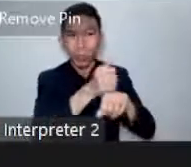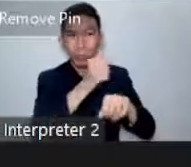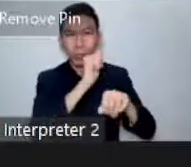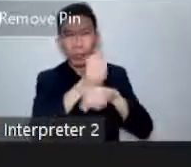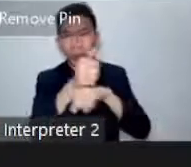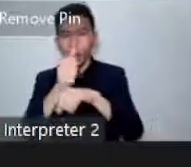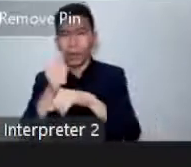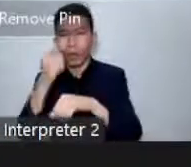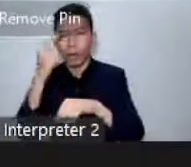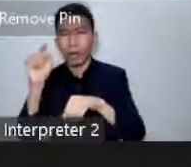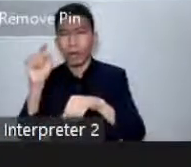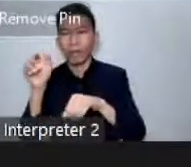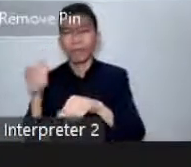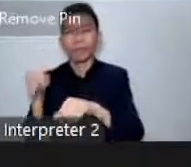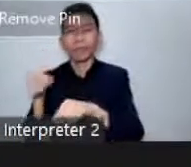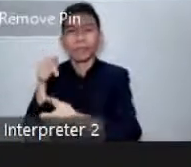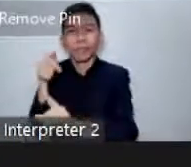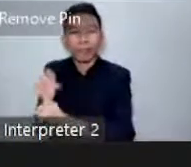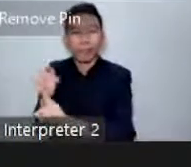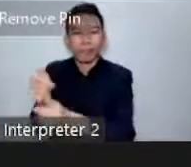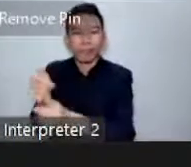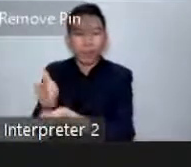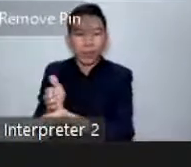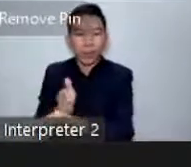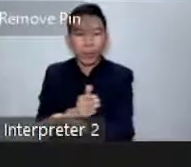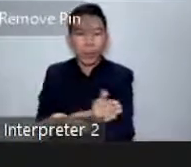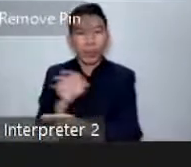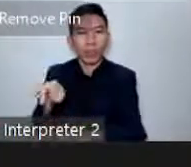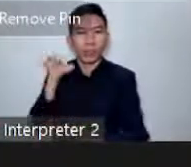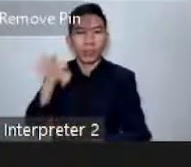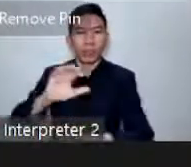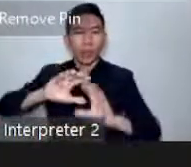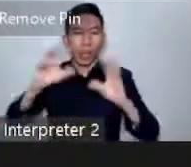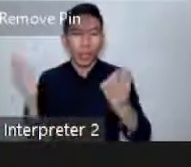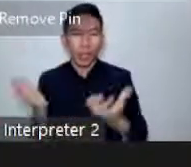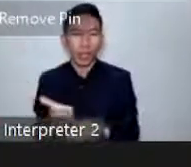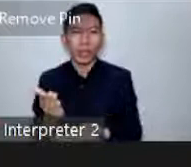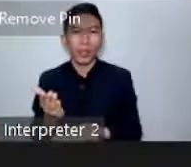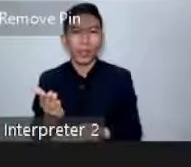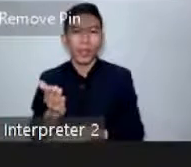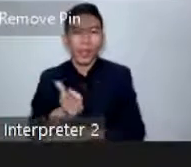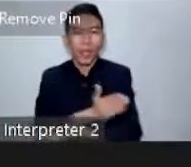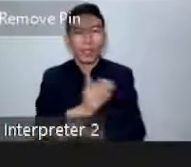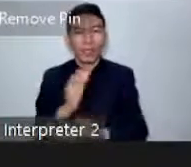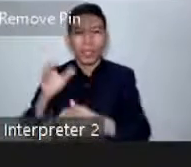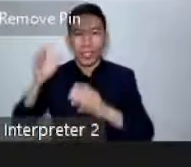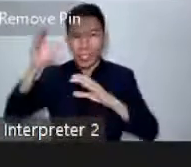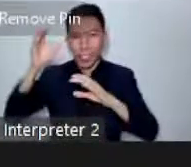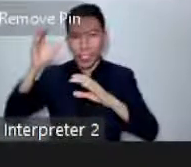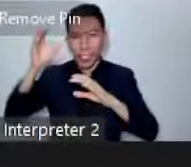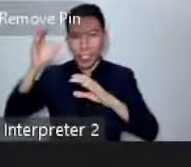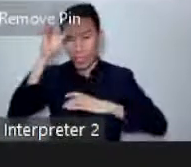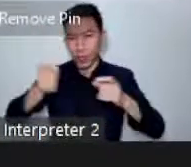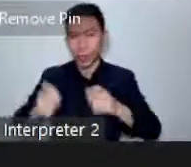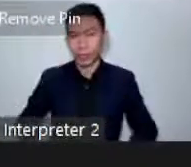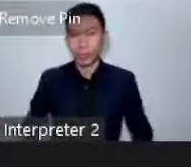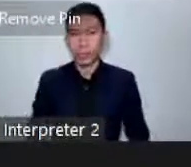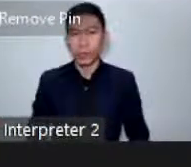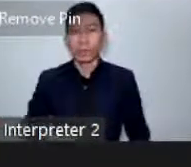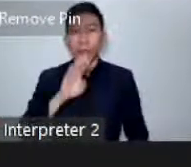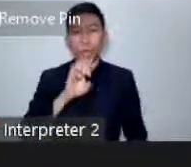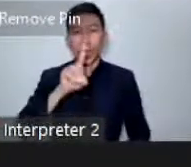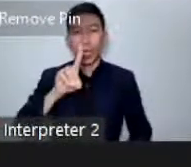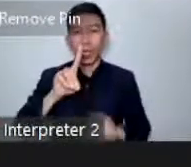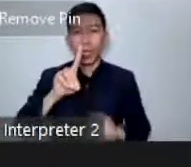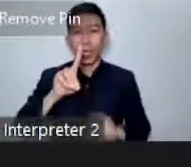and to contribute to global development in cancer control. The 100-bed hospital for rare cancers is expected